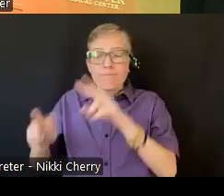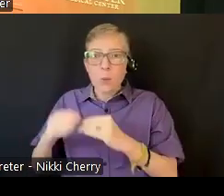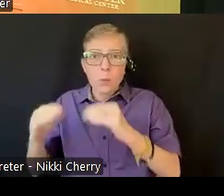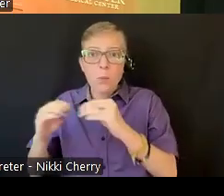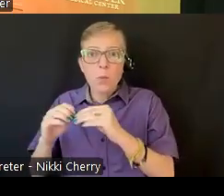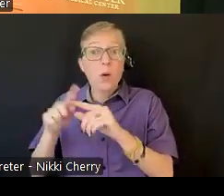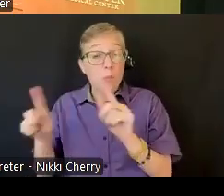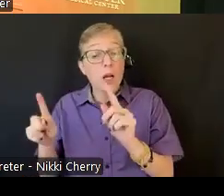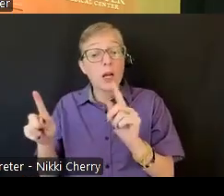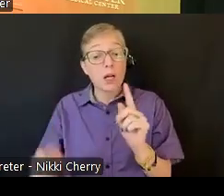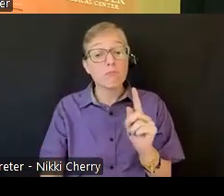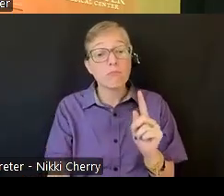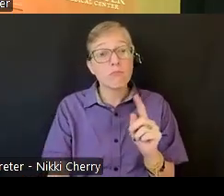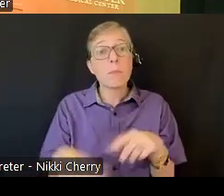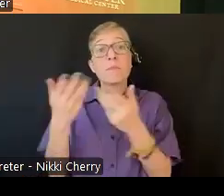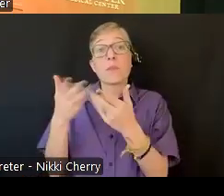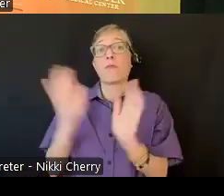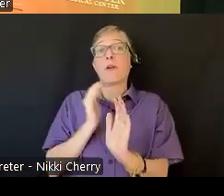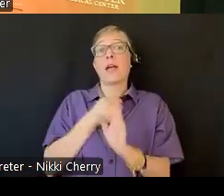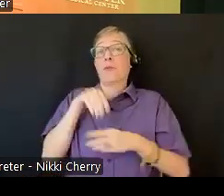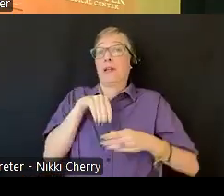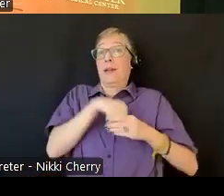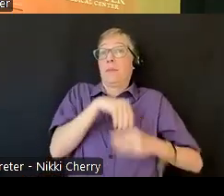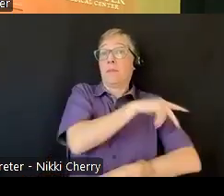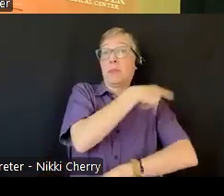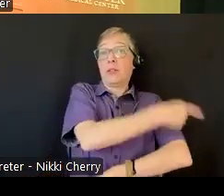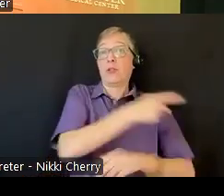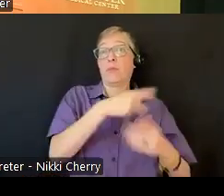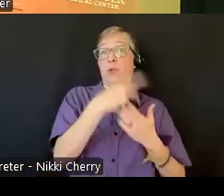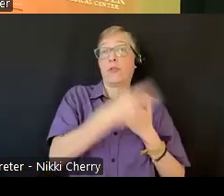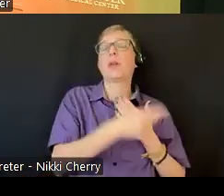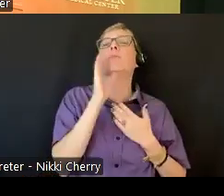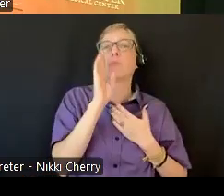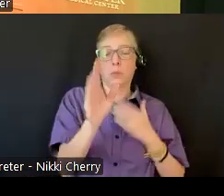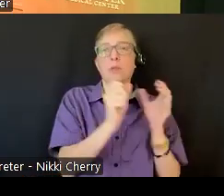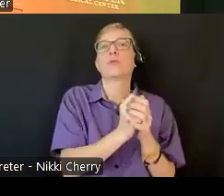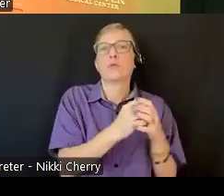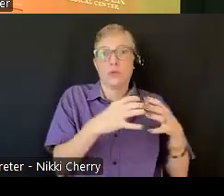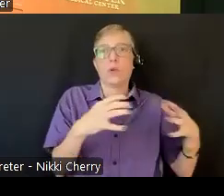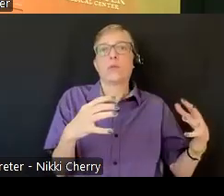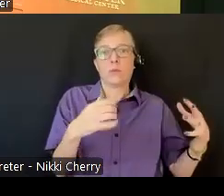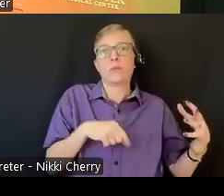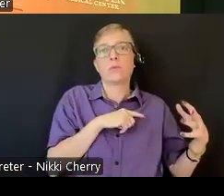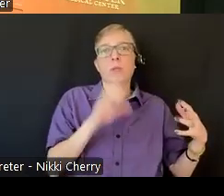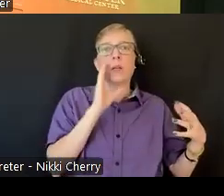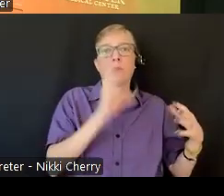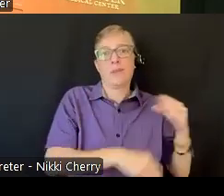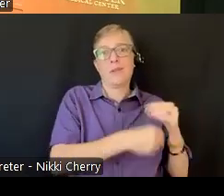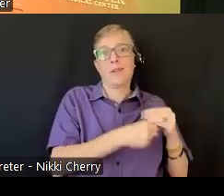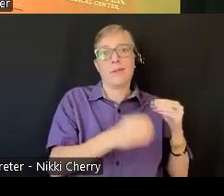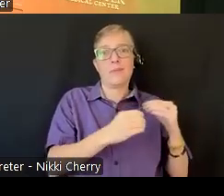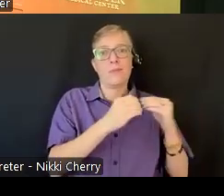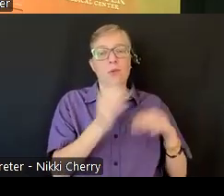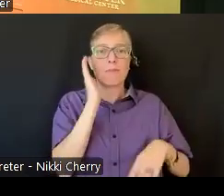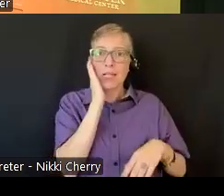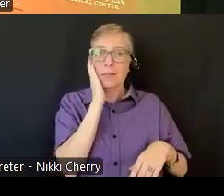overall, our inpatient program particularly will grow as we add more beds. And we will continue